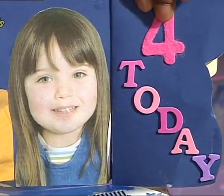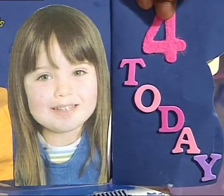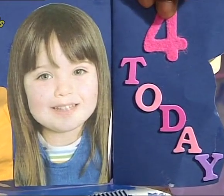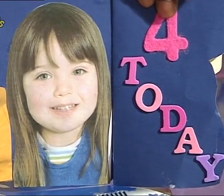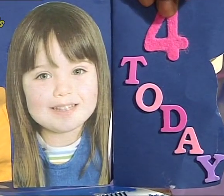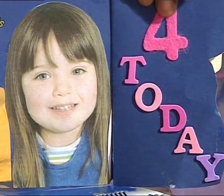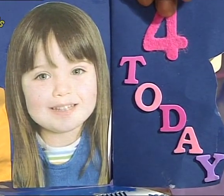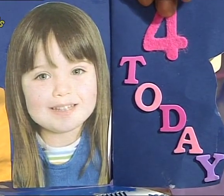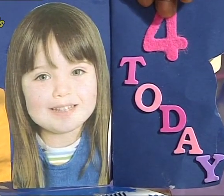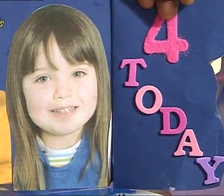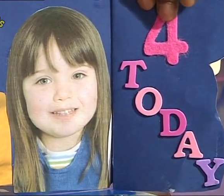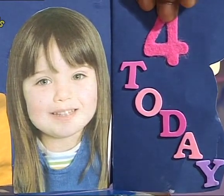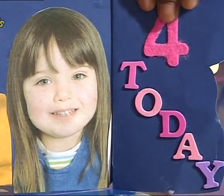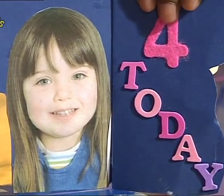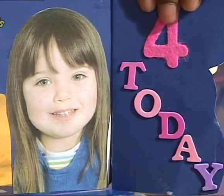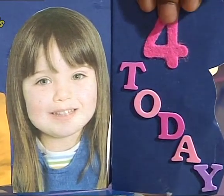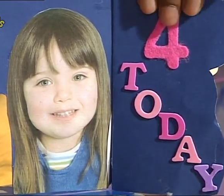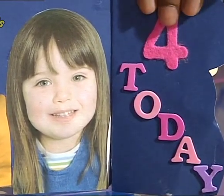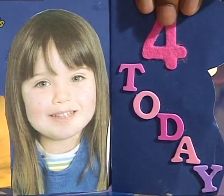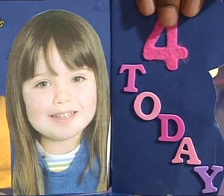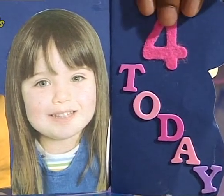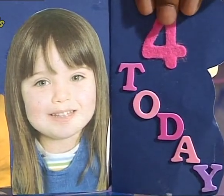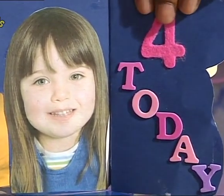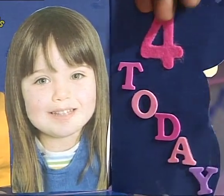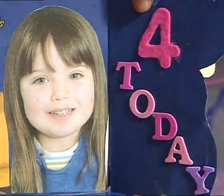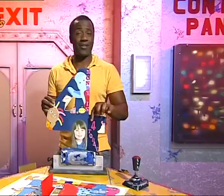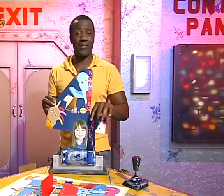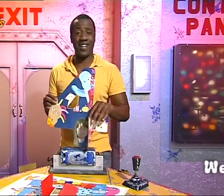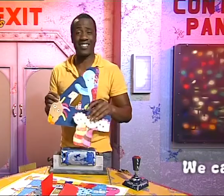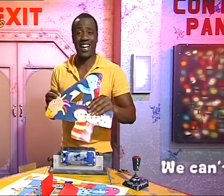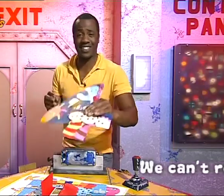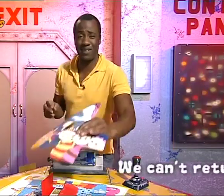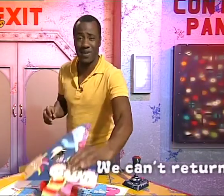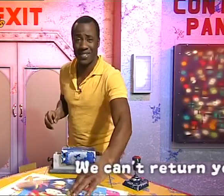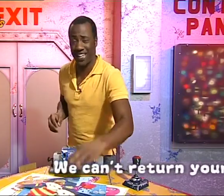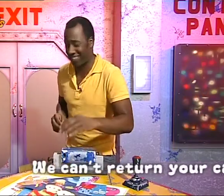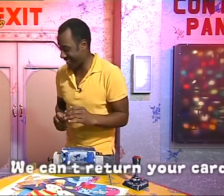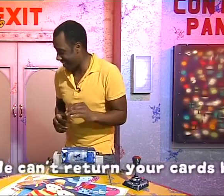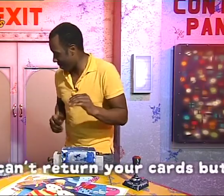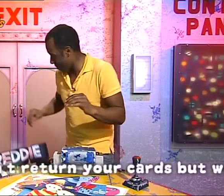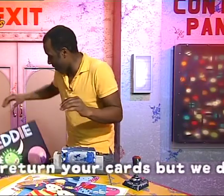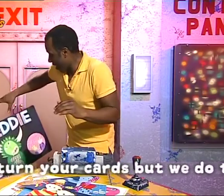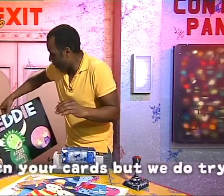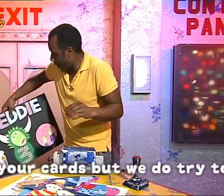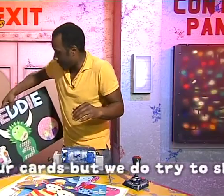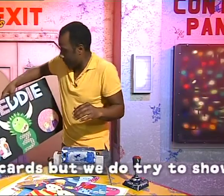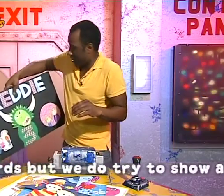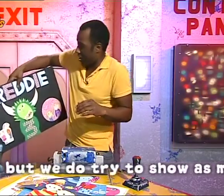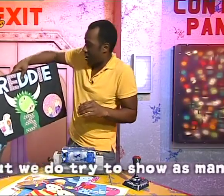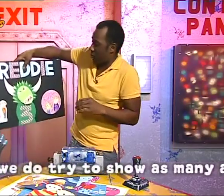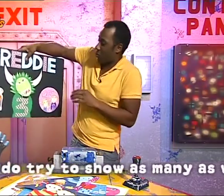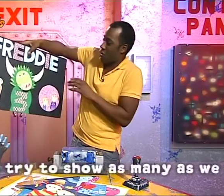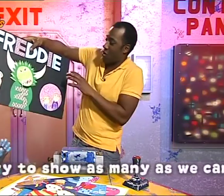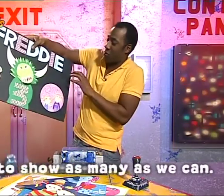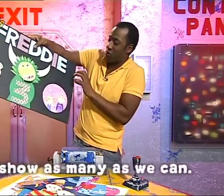Mummy, Daddy, Nana, Long Paul, and Sally Cat. Have a fantastic birthday to you. Oh, here comes a big